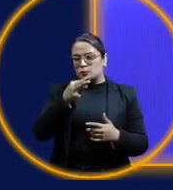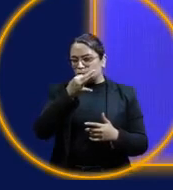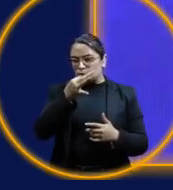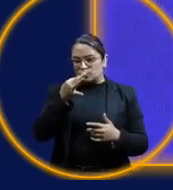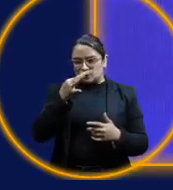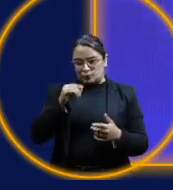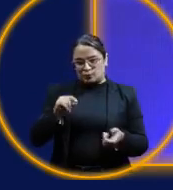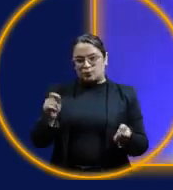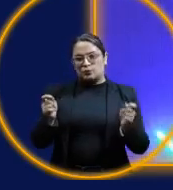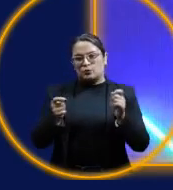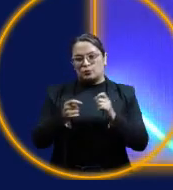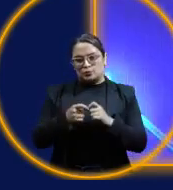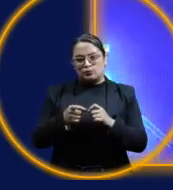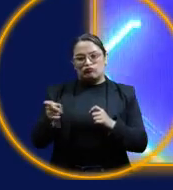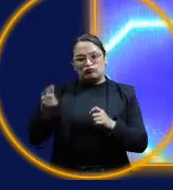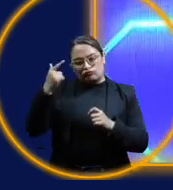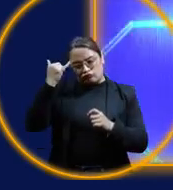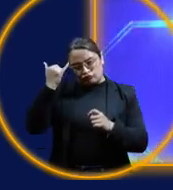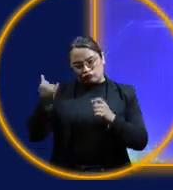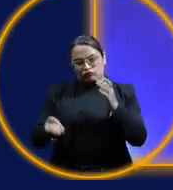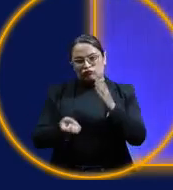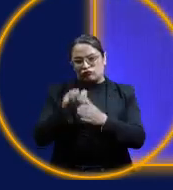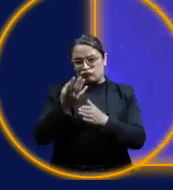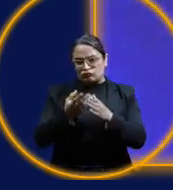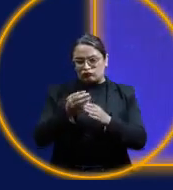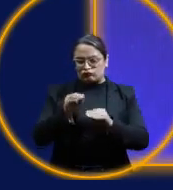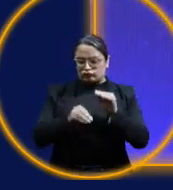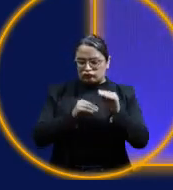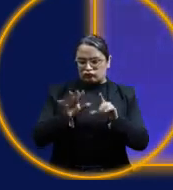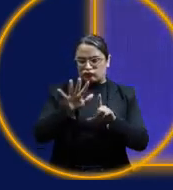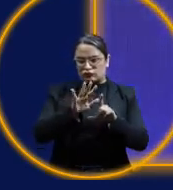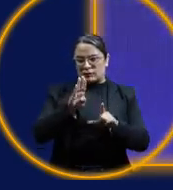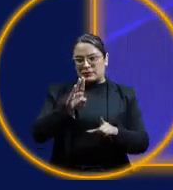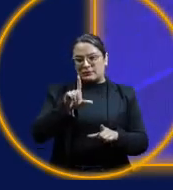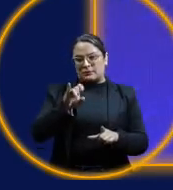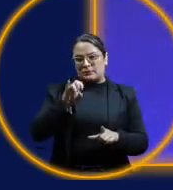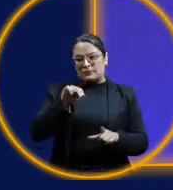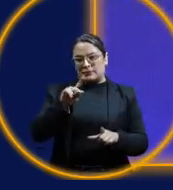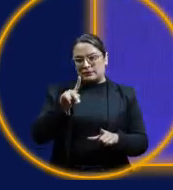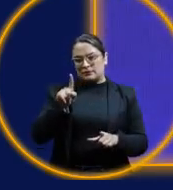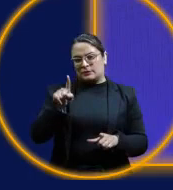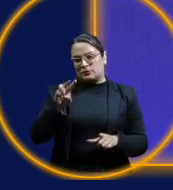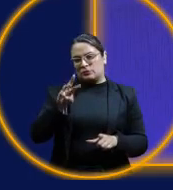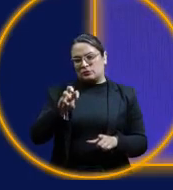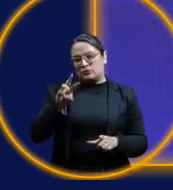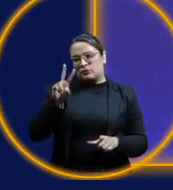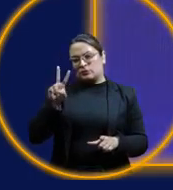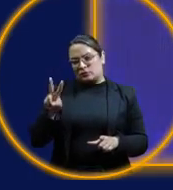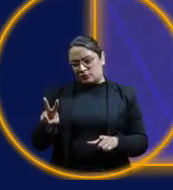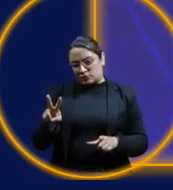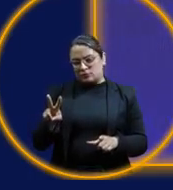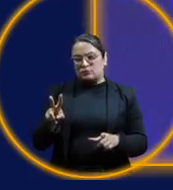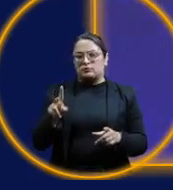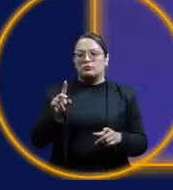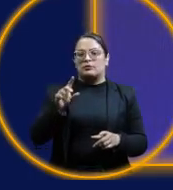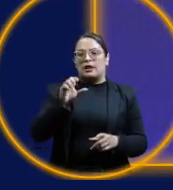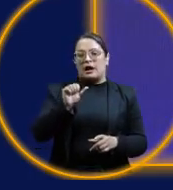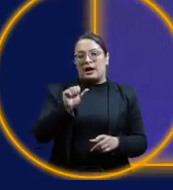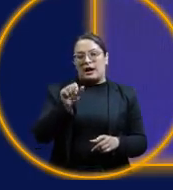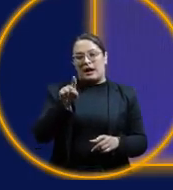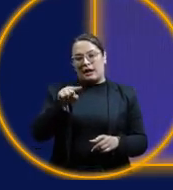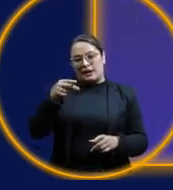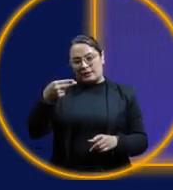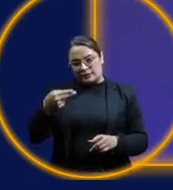Secret Man that has created videos For ars Like blink Jack White FL